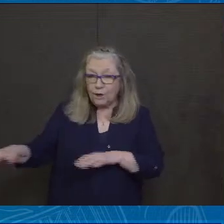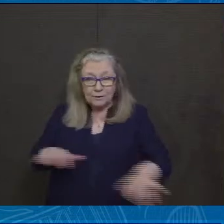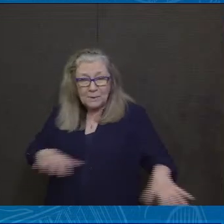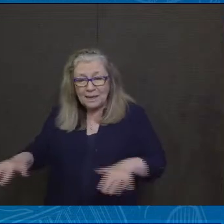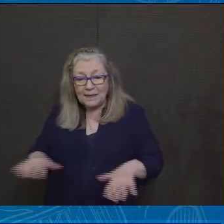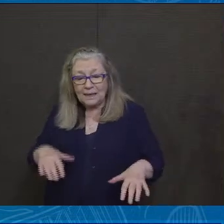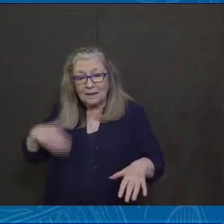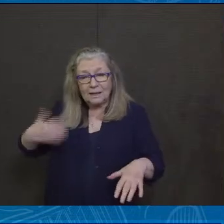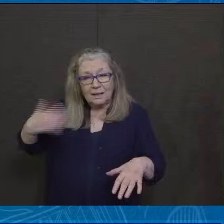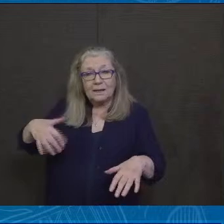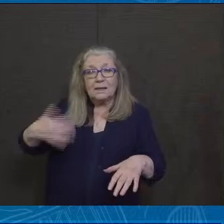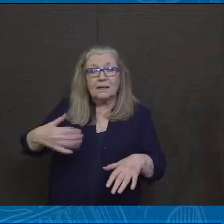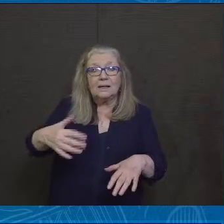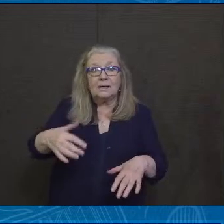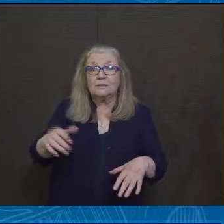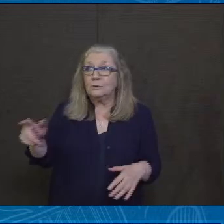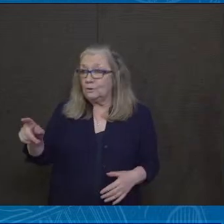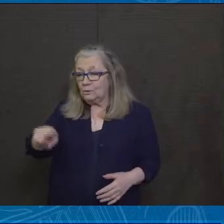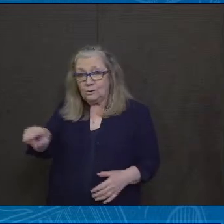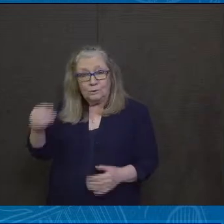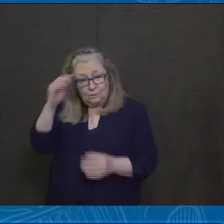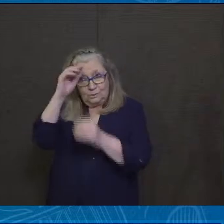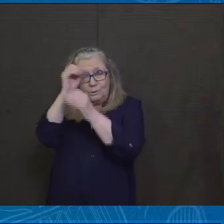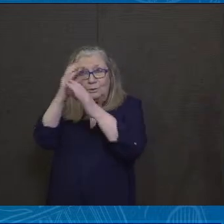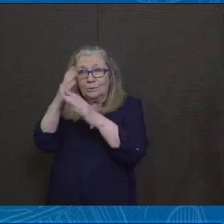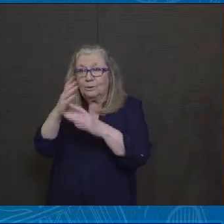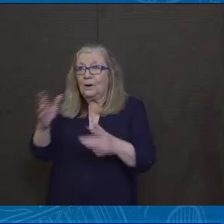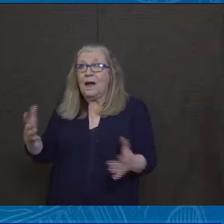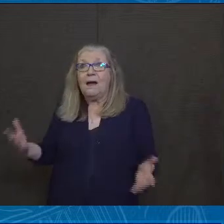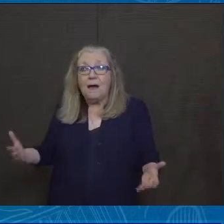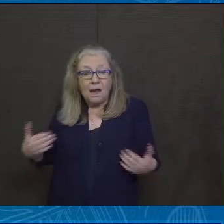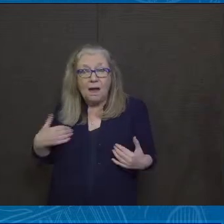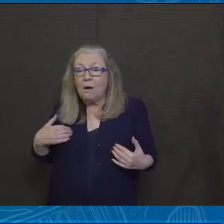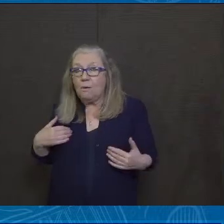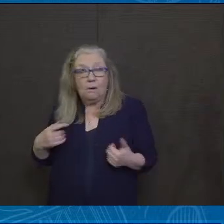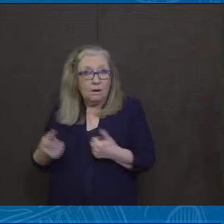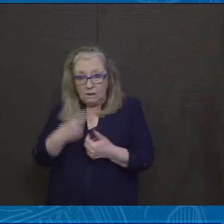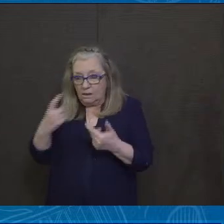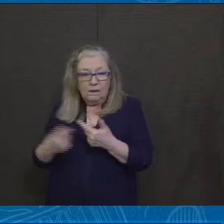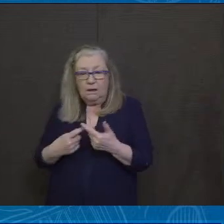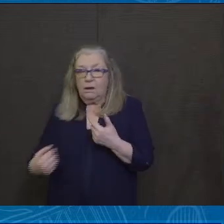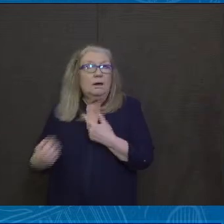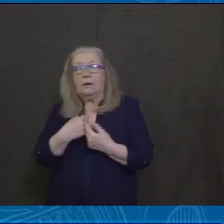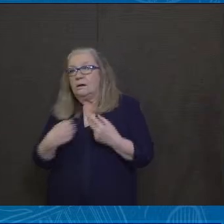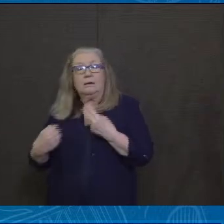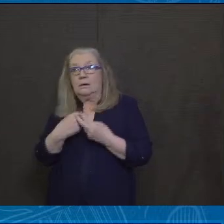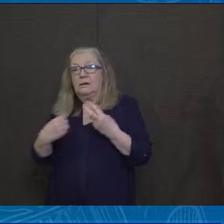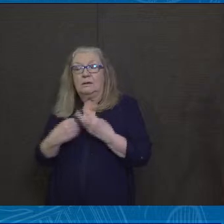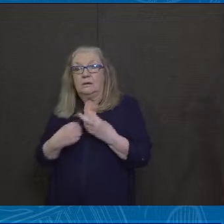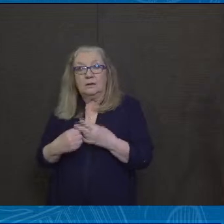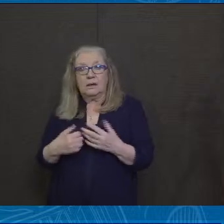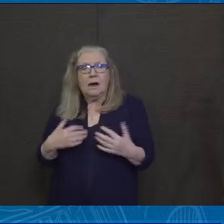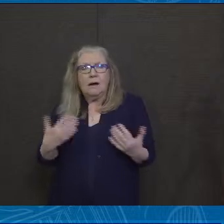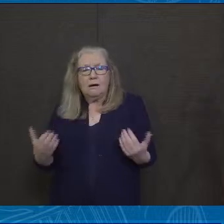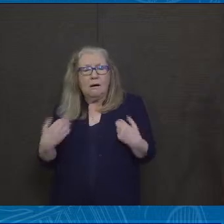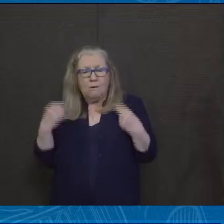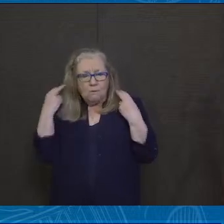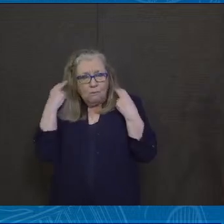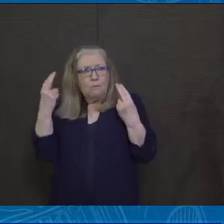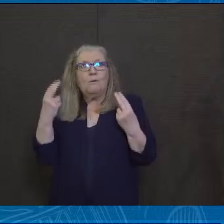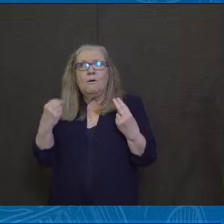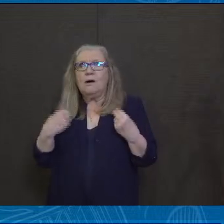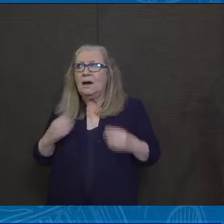can't imagine how community will pick up right after each one to try and build back their